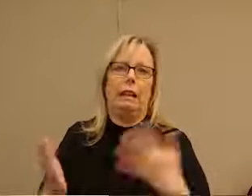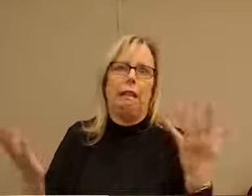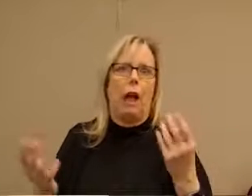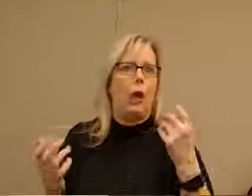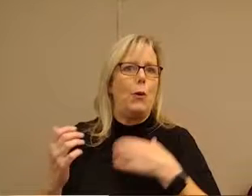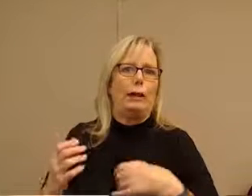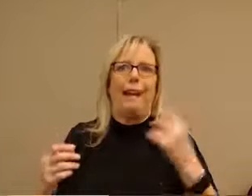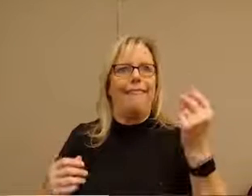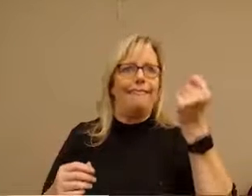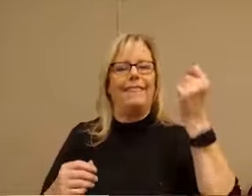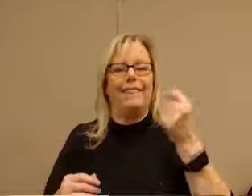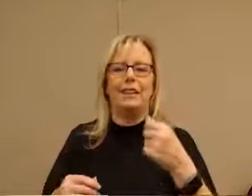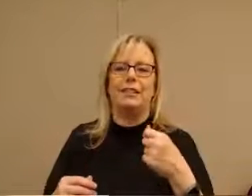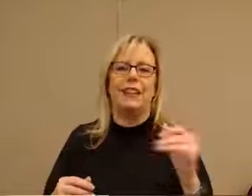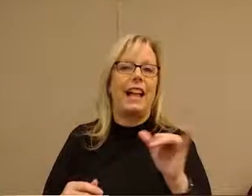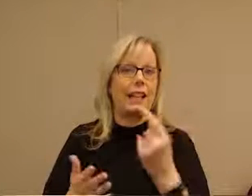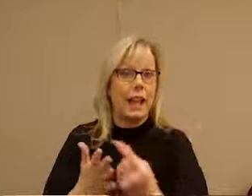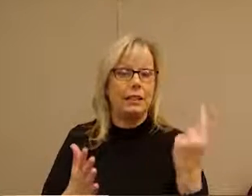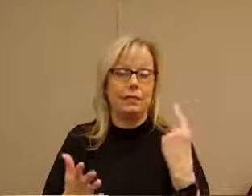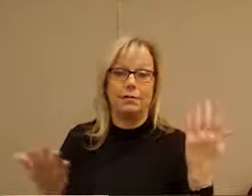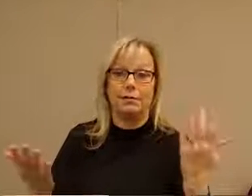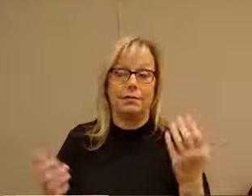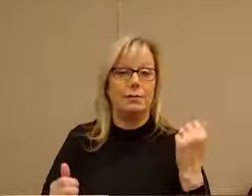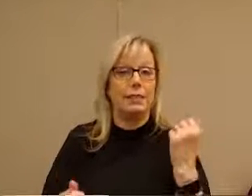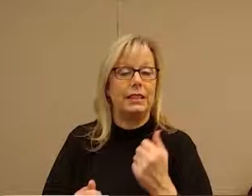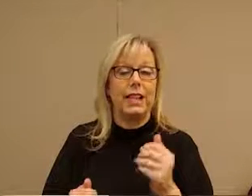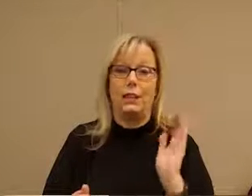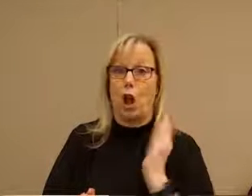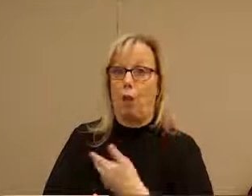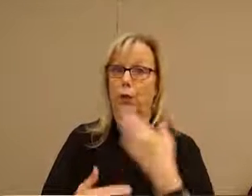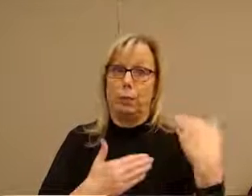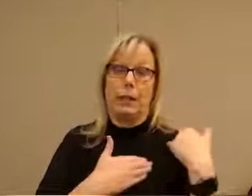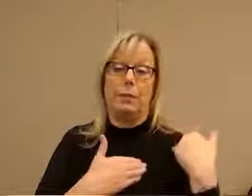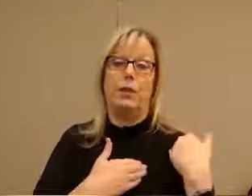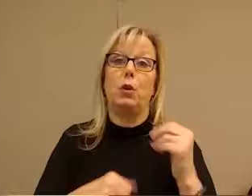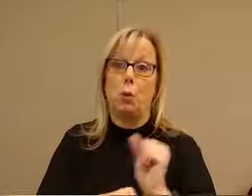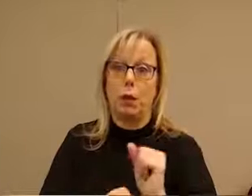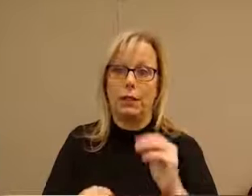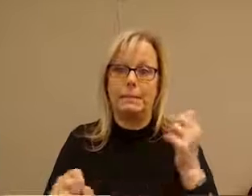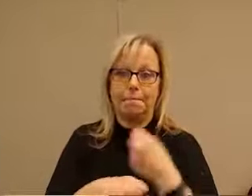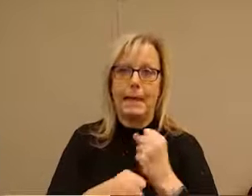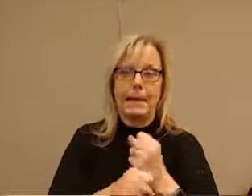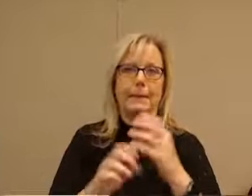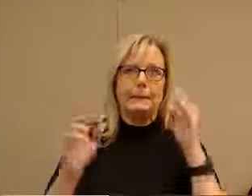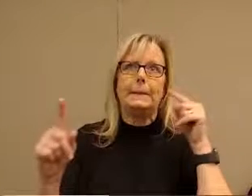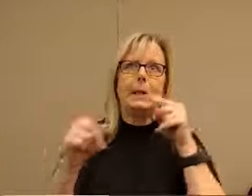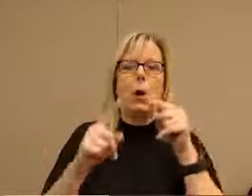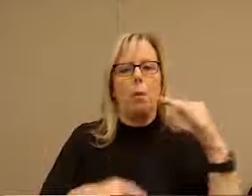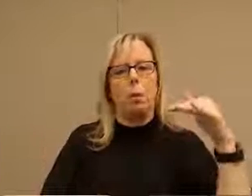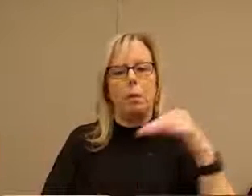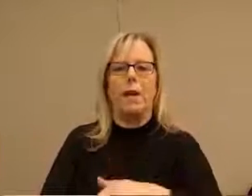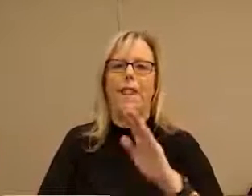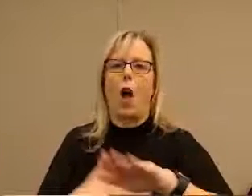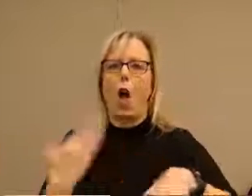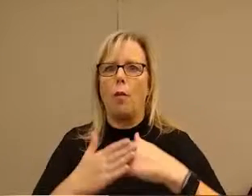were last year, but it's each and every one of our responsibility to work towards that. We said teamwork